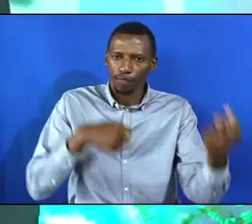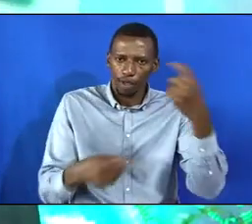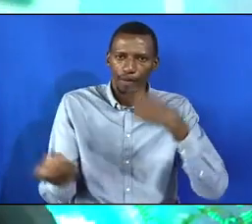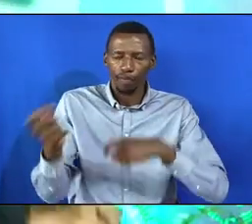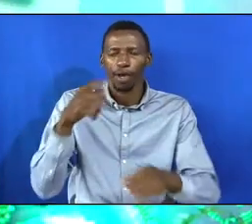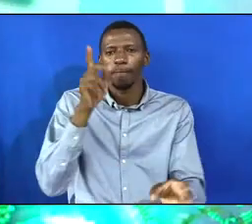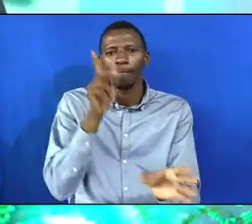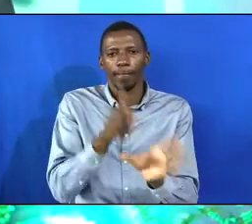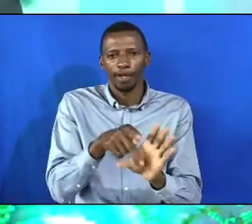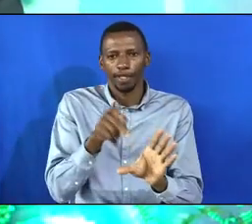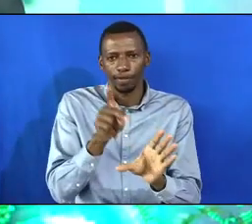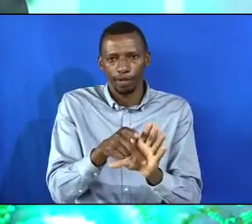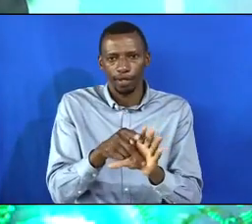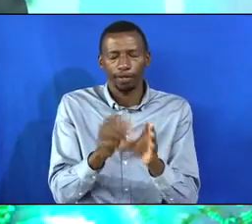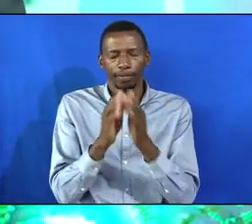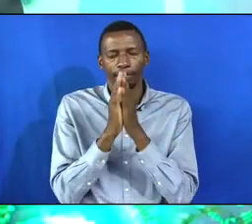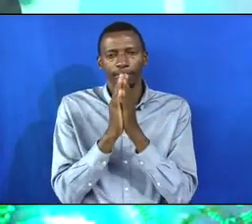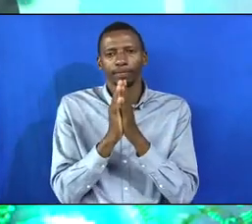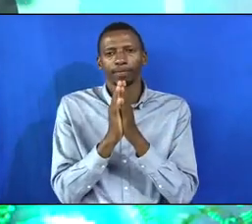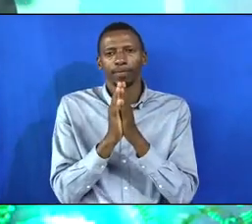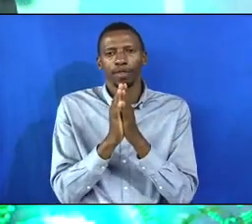the face of the Lord.